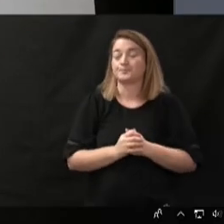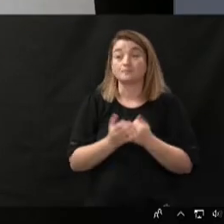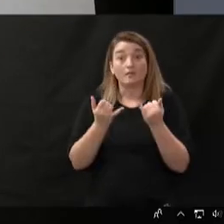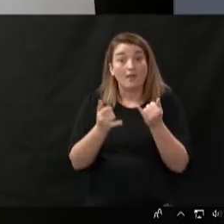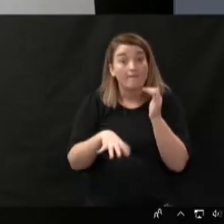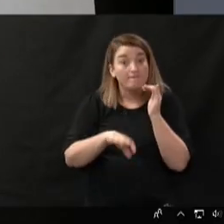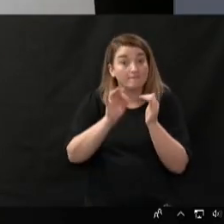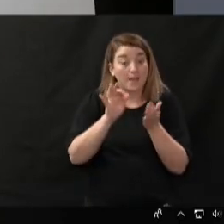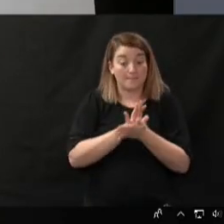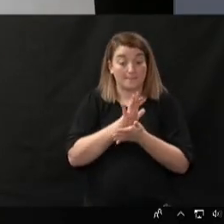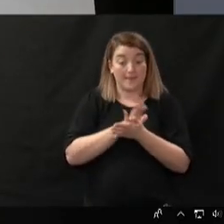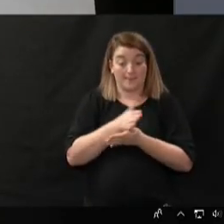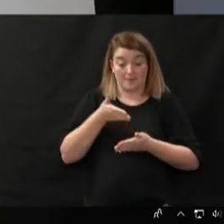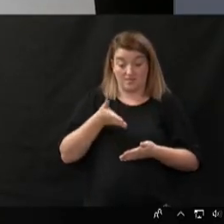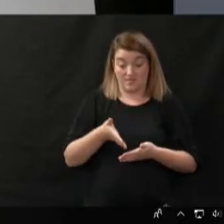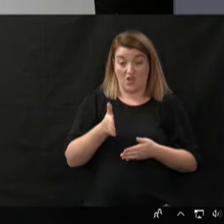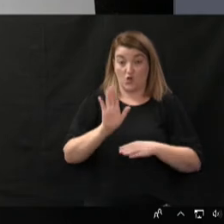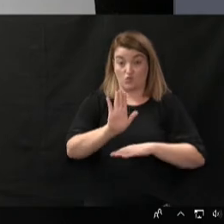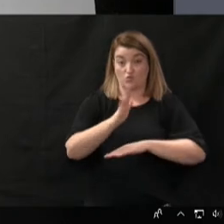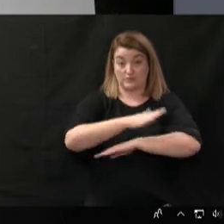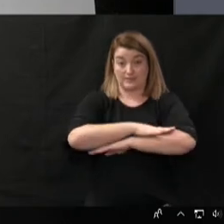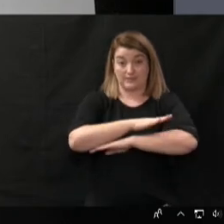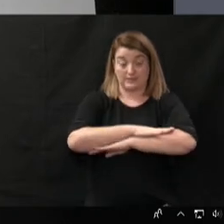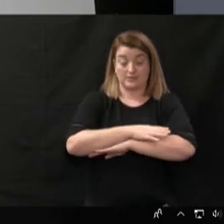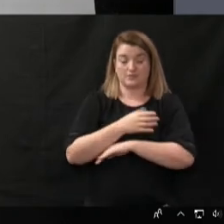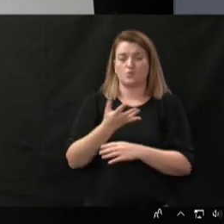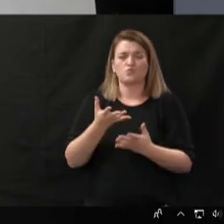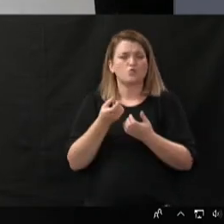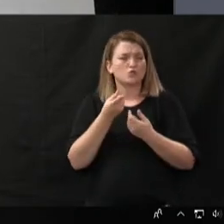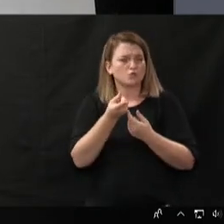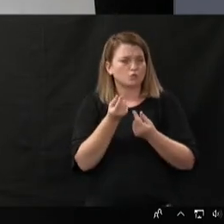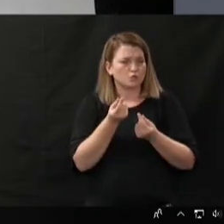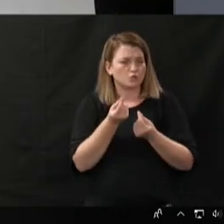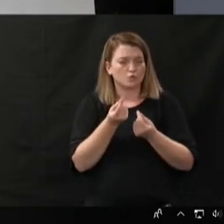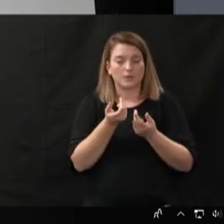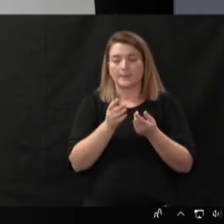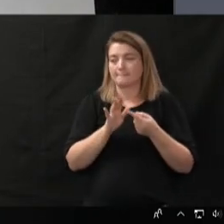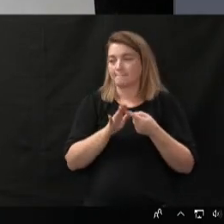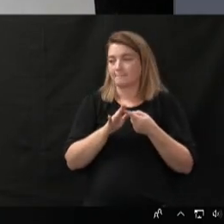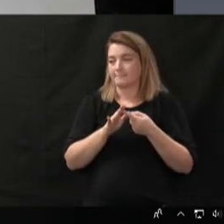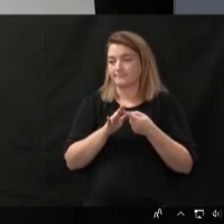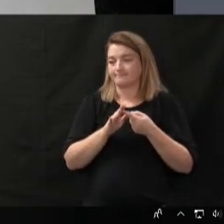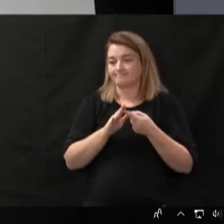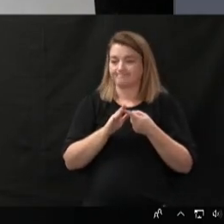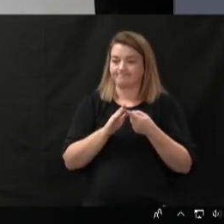paper on your desk, and I want you, of course, on the students,